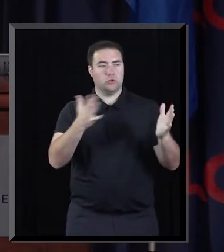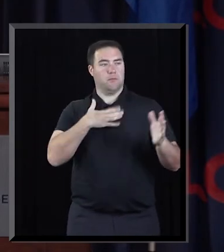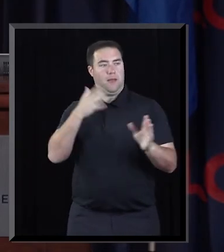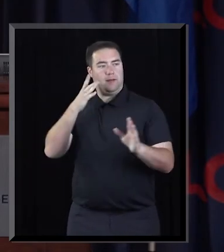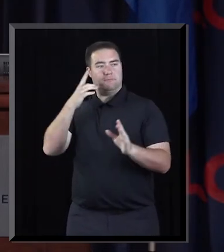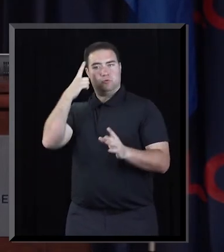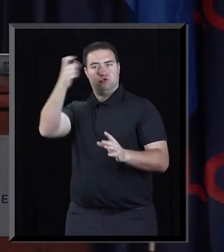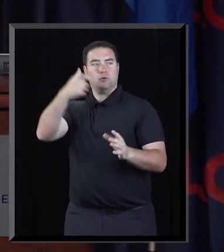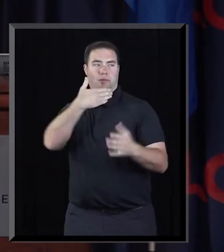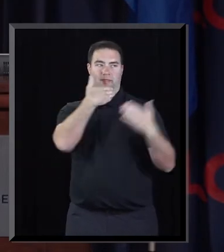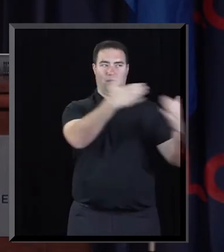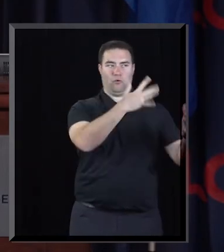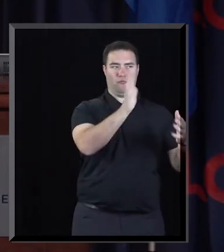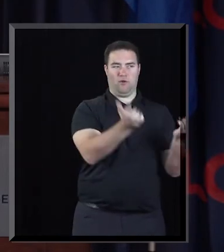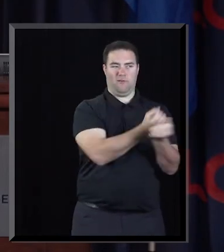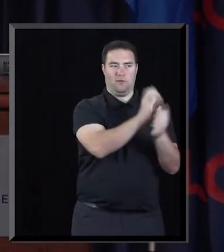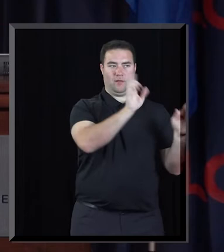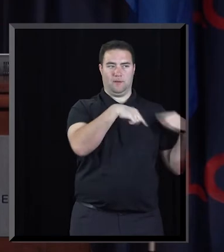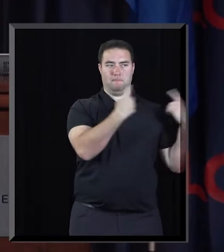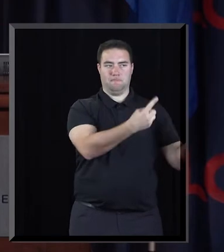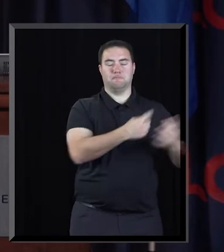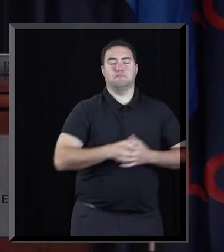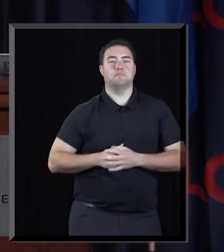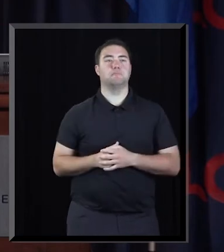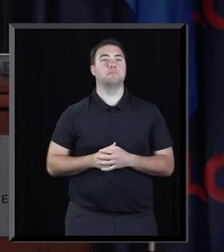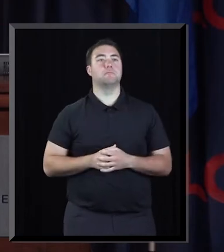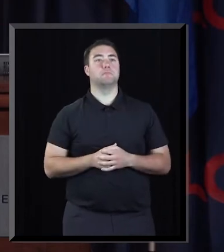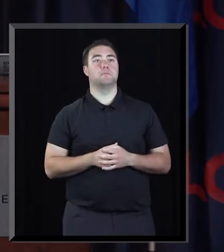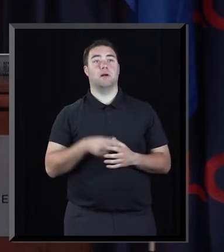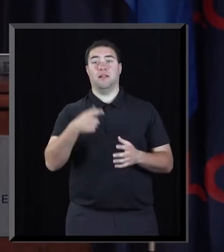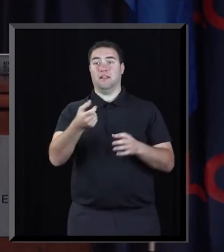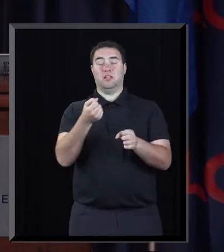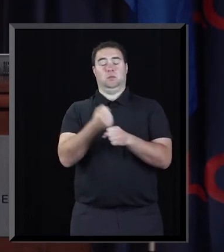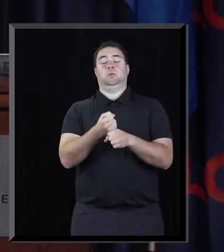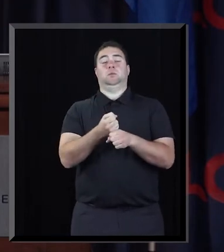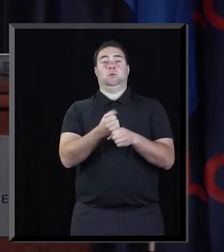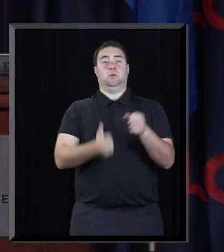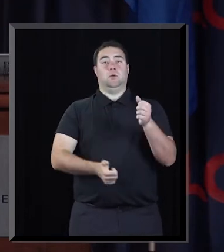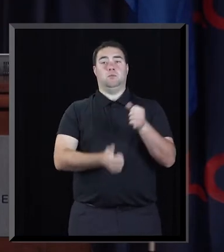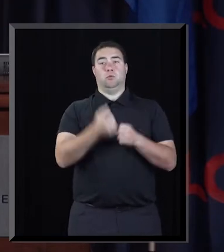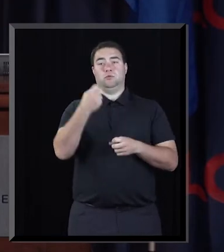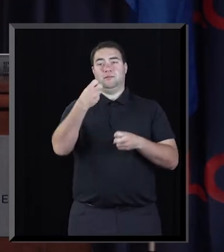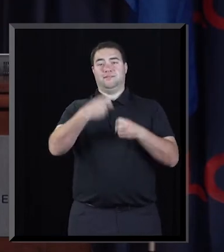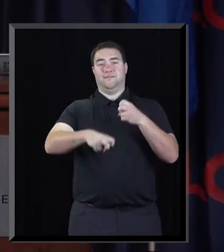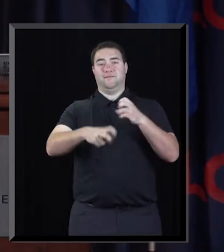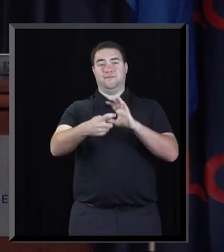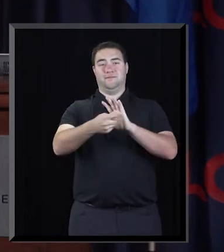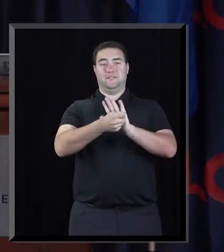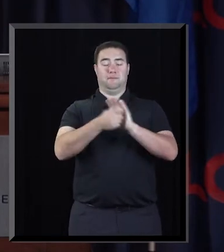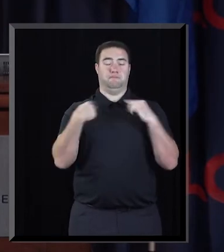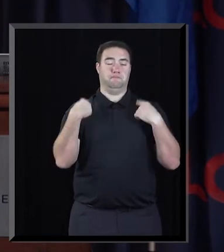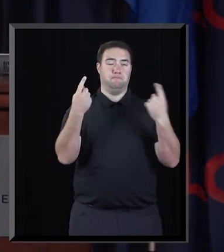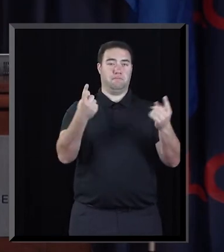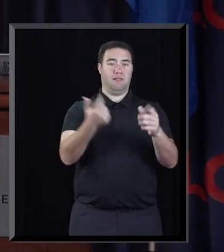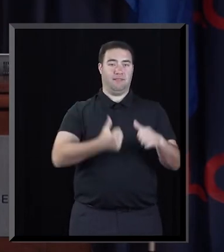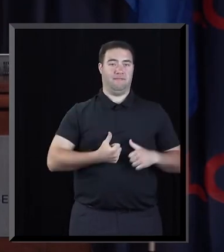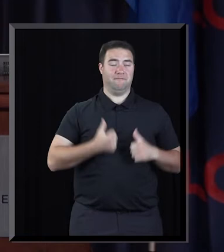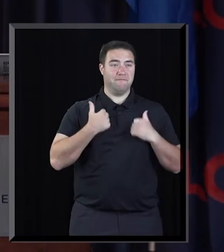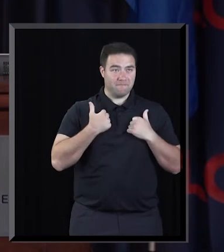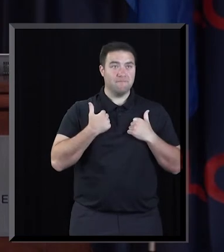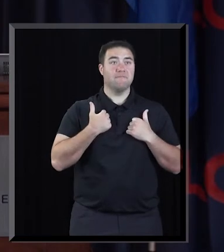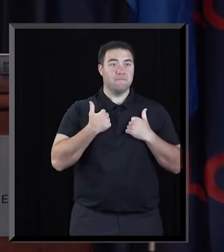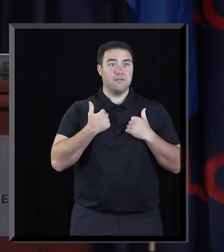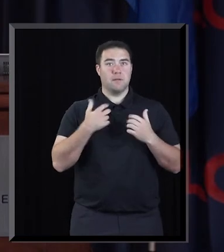dream. This year has probably been the most difficult year of our lives. And standing here today, I think it was well worth it.